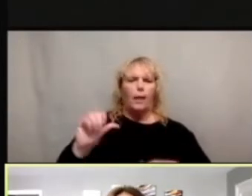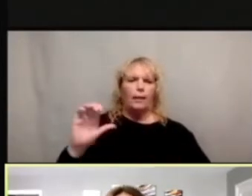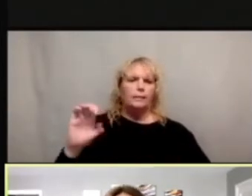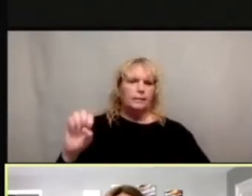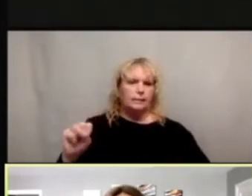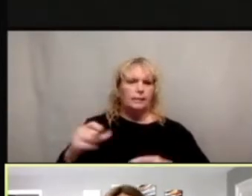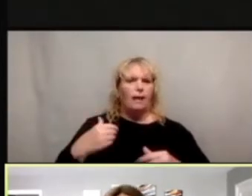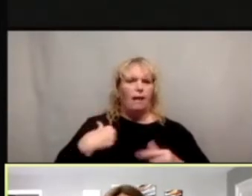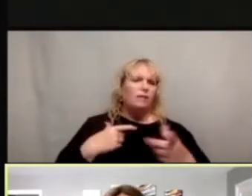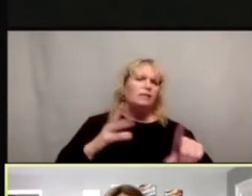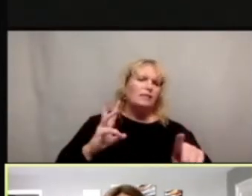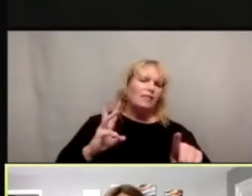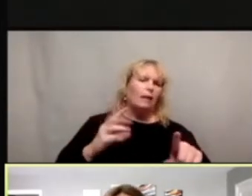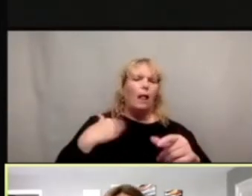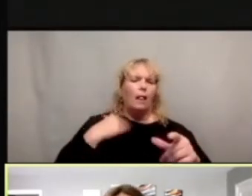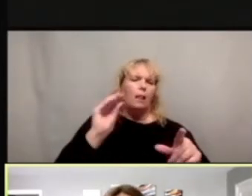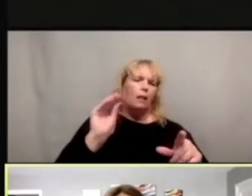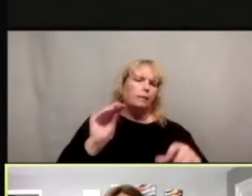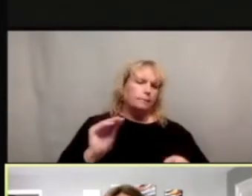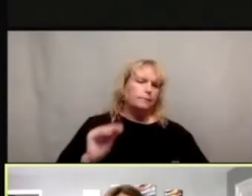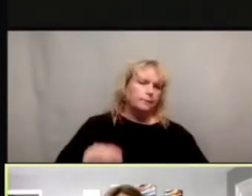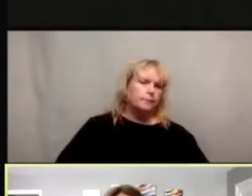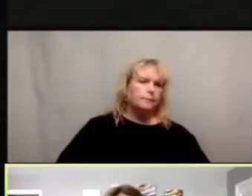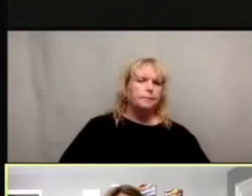ACEs. So next slide, please.